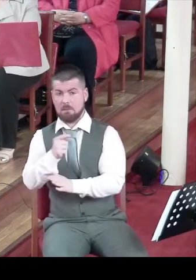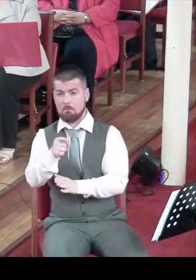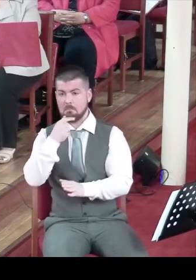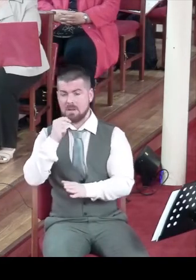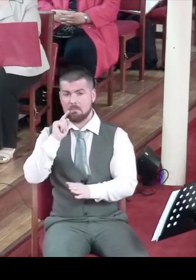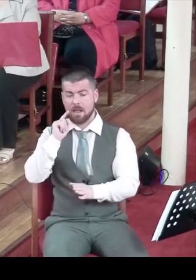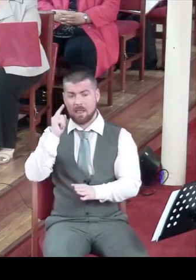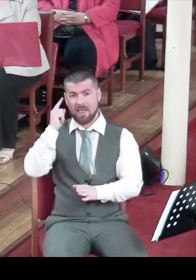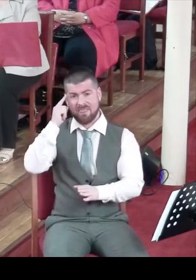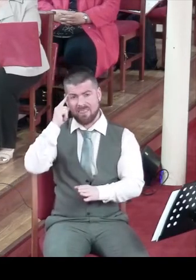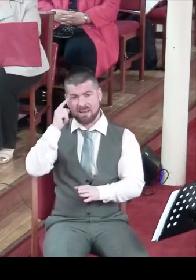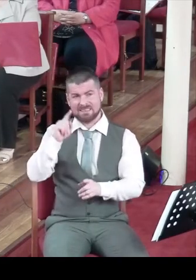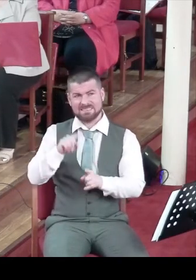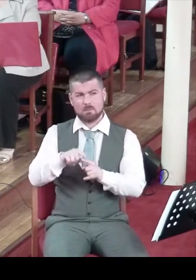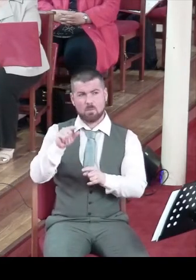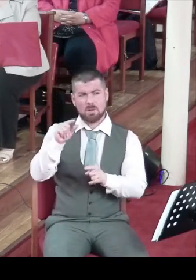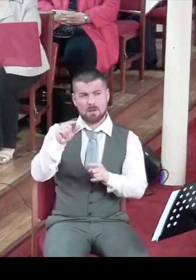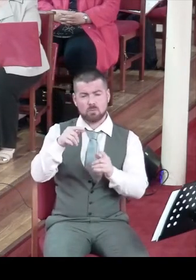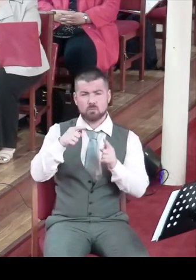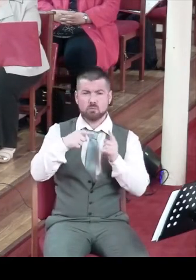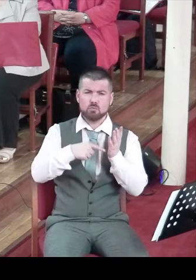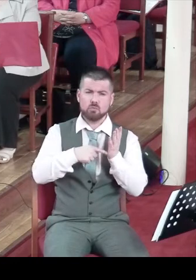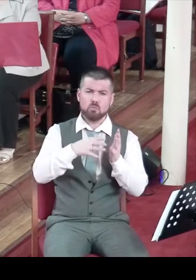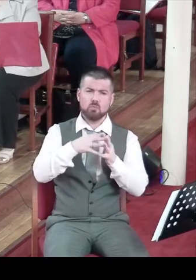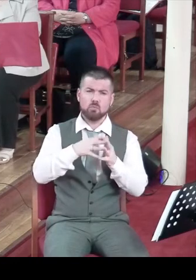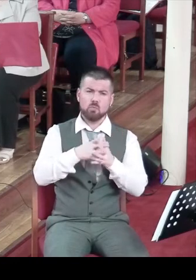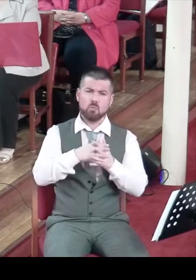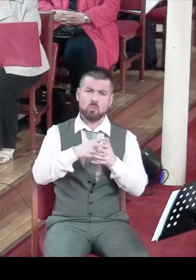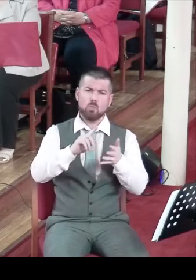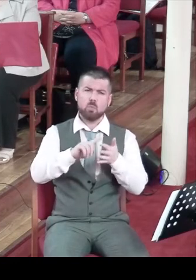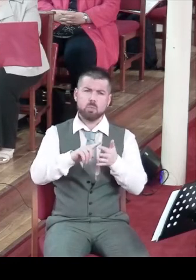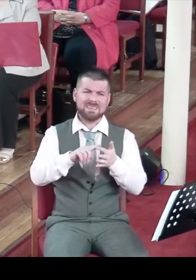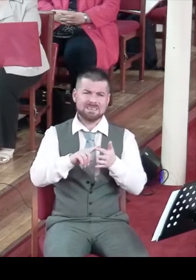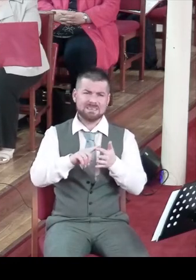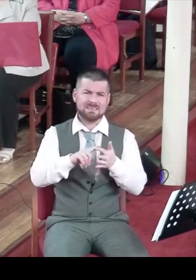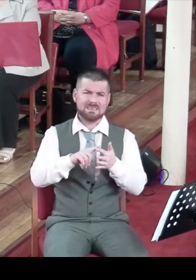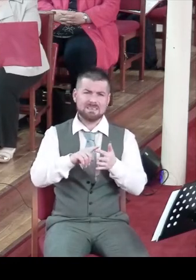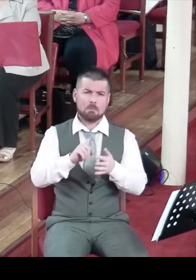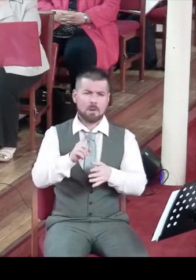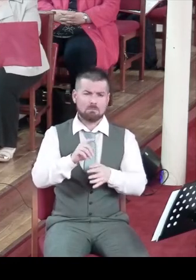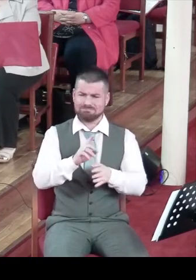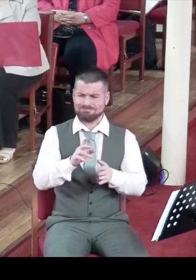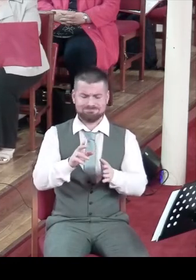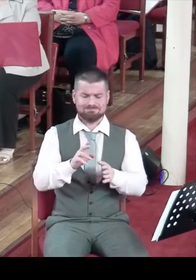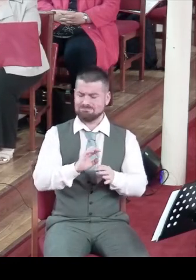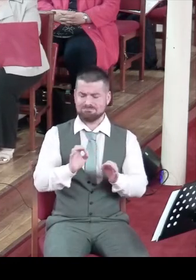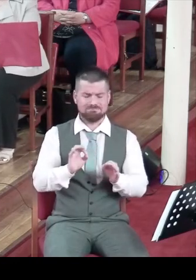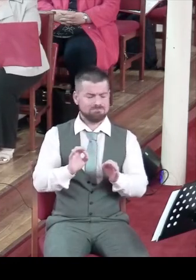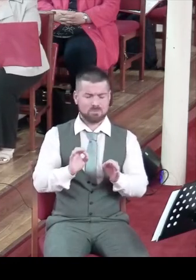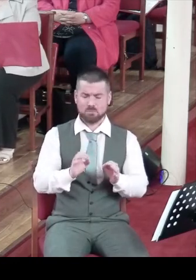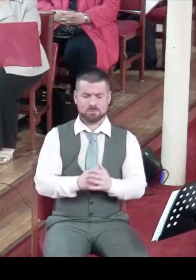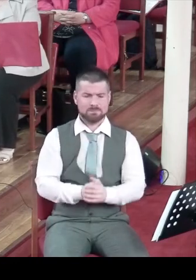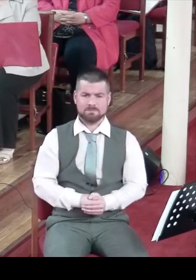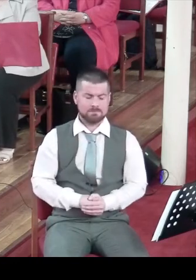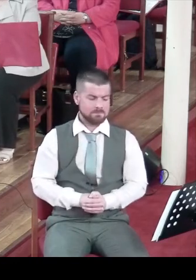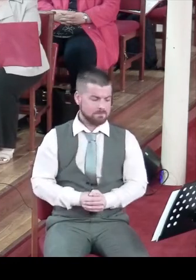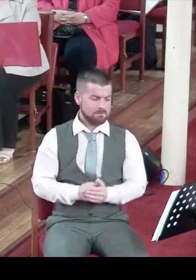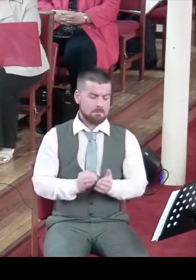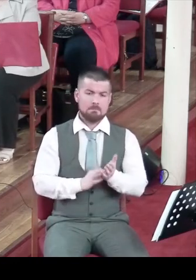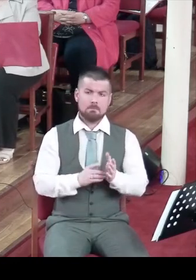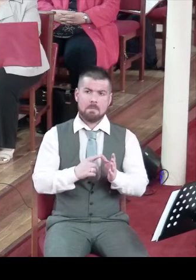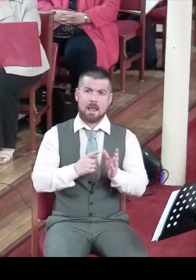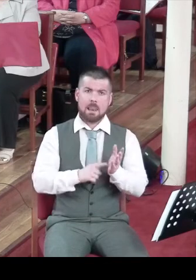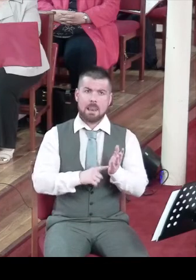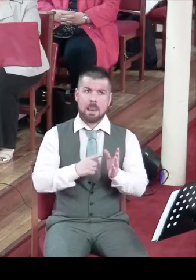it being a wee bit twee. Not at all. Not a bit of it. Malawi